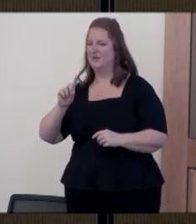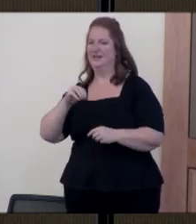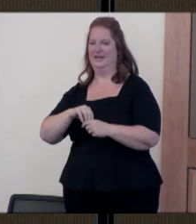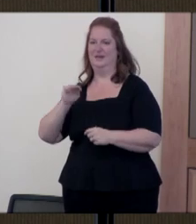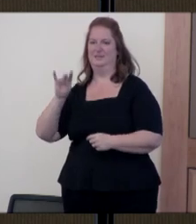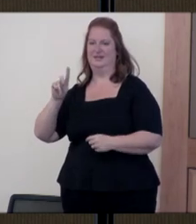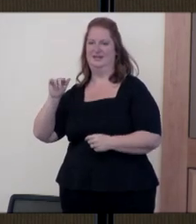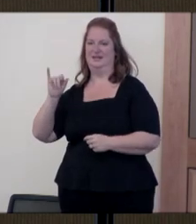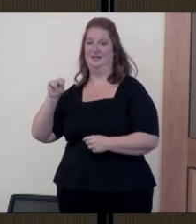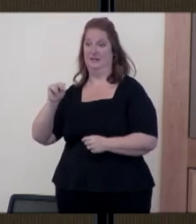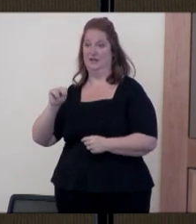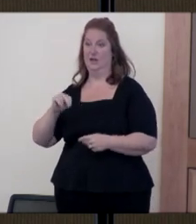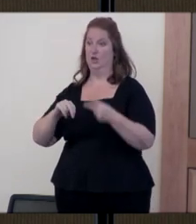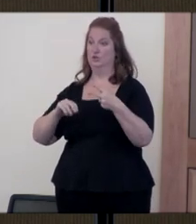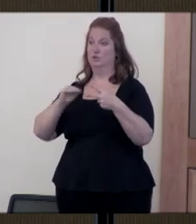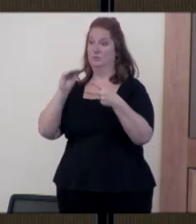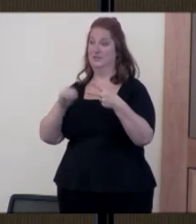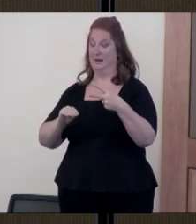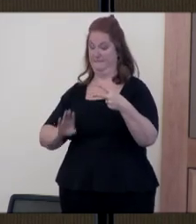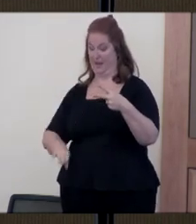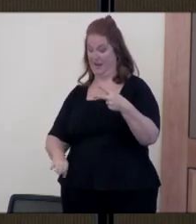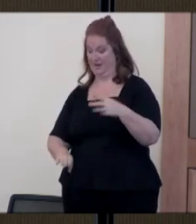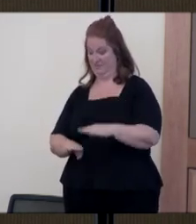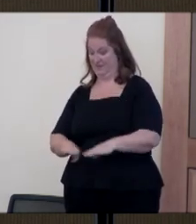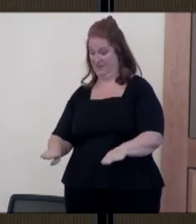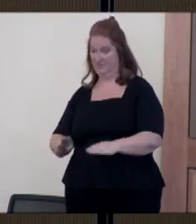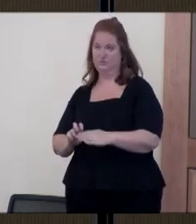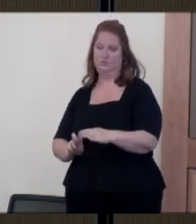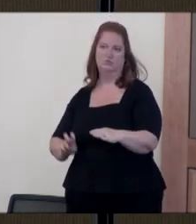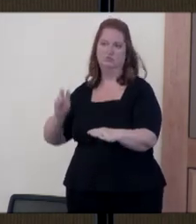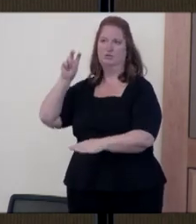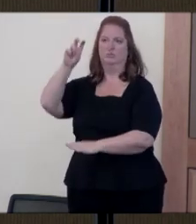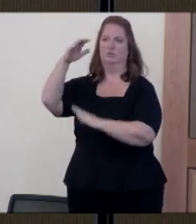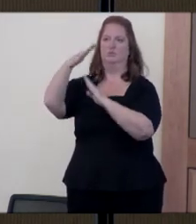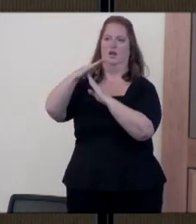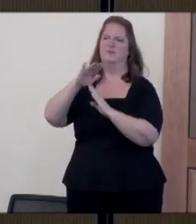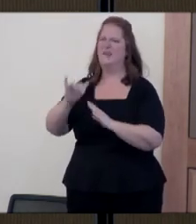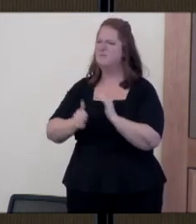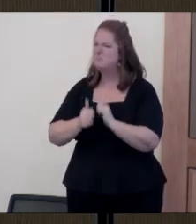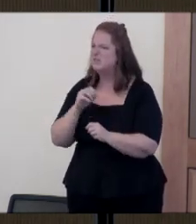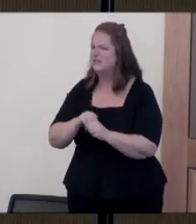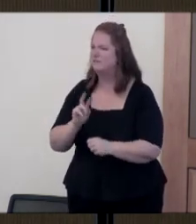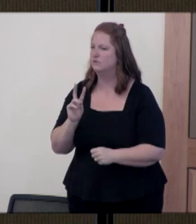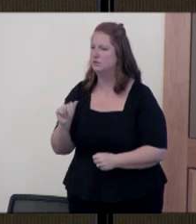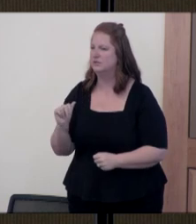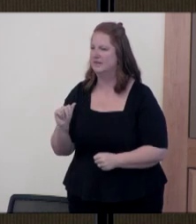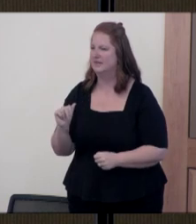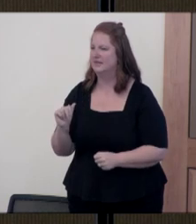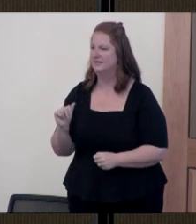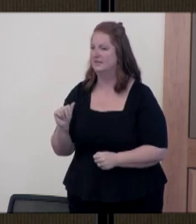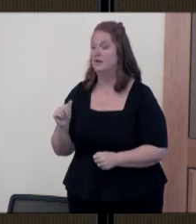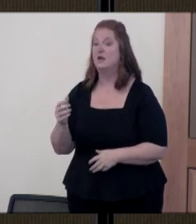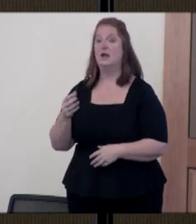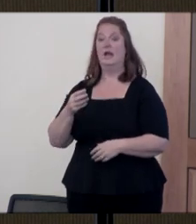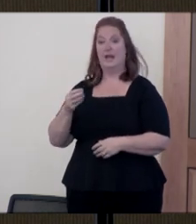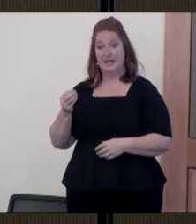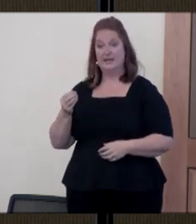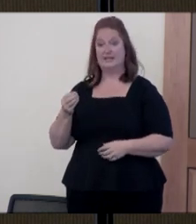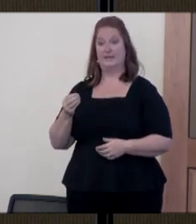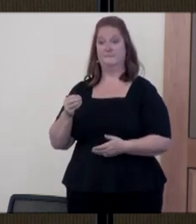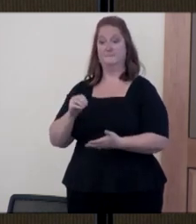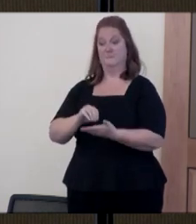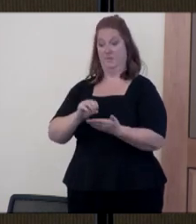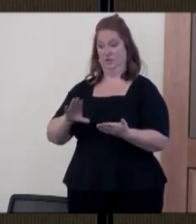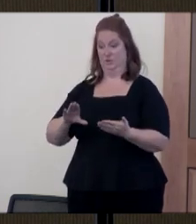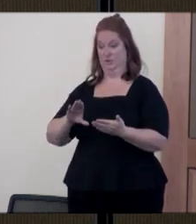2% jump from the very bottom quartile to the very top. That's the most in Virginia. And A student who's